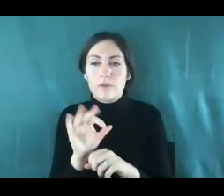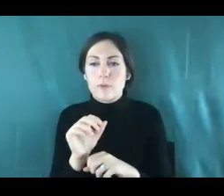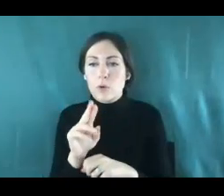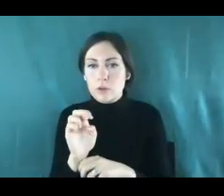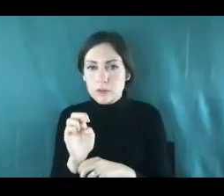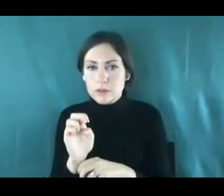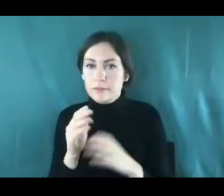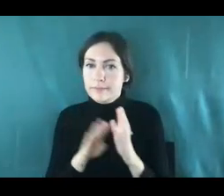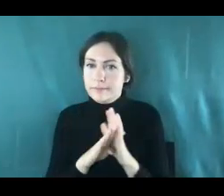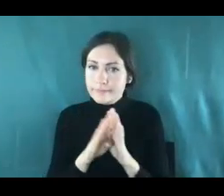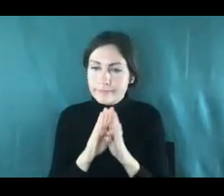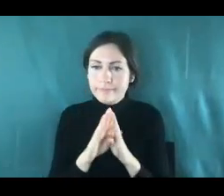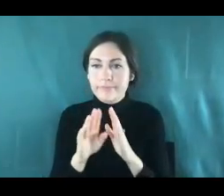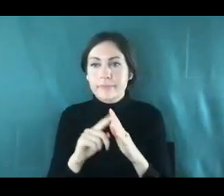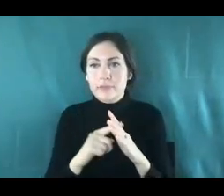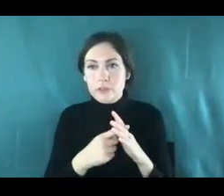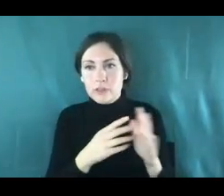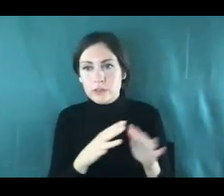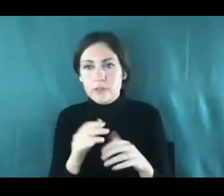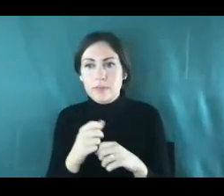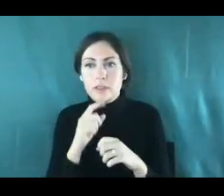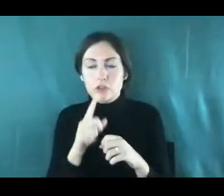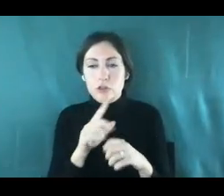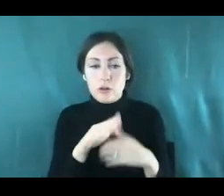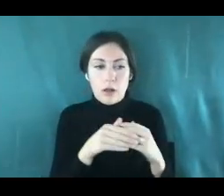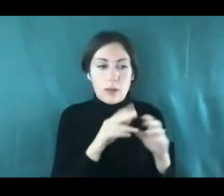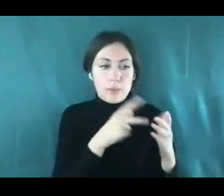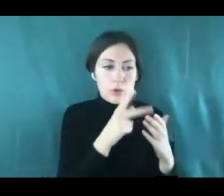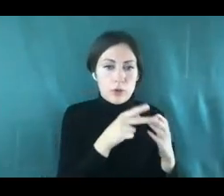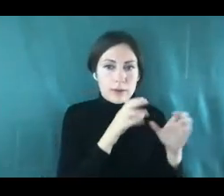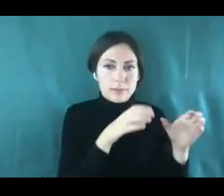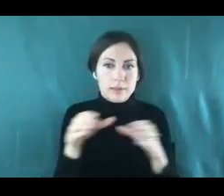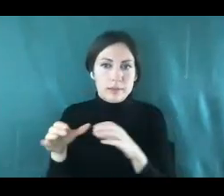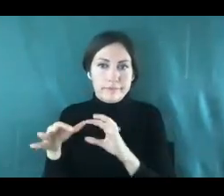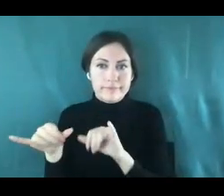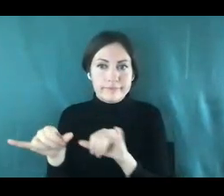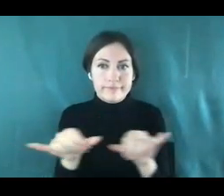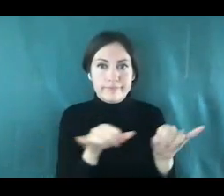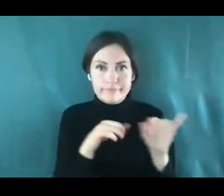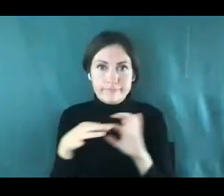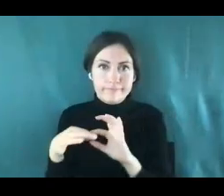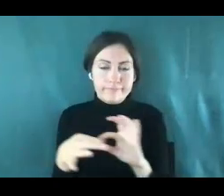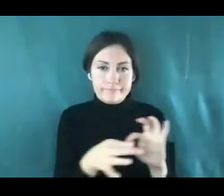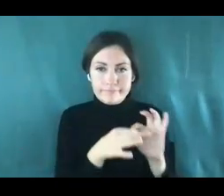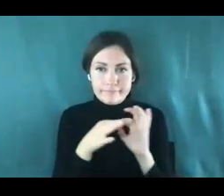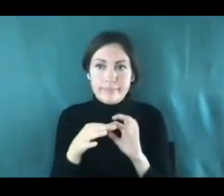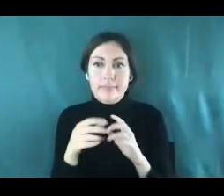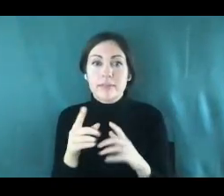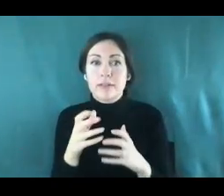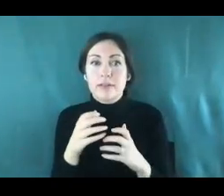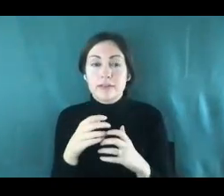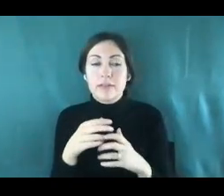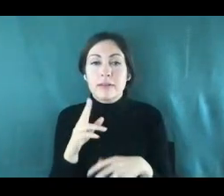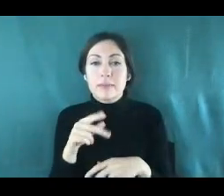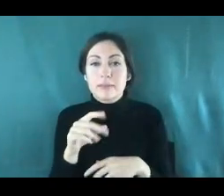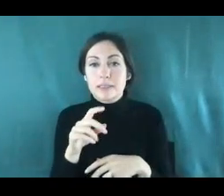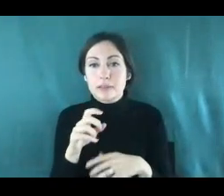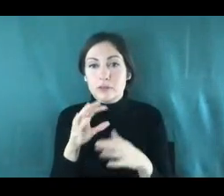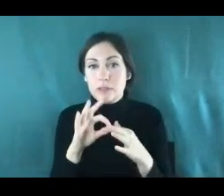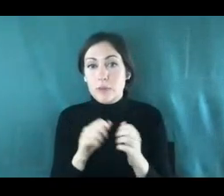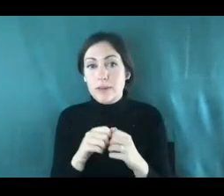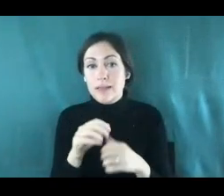initiatives to ensure alignments across programs. Preparing policy brief updates related to the 9 focus areas.